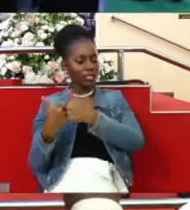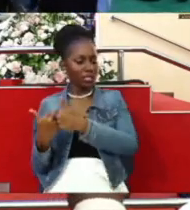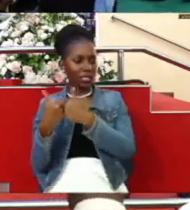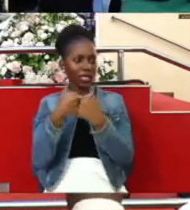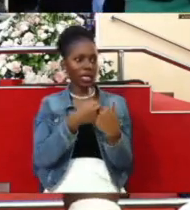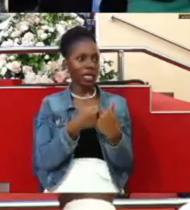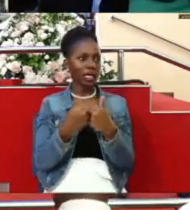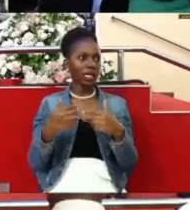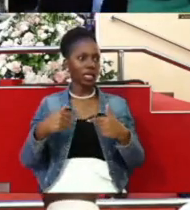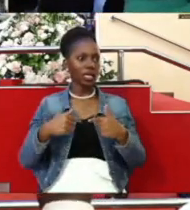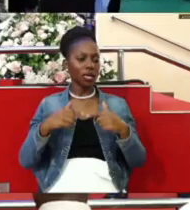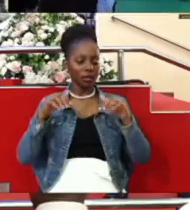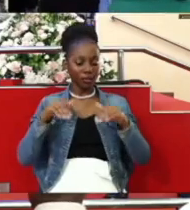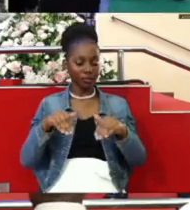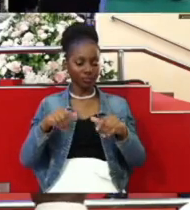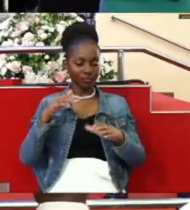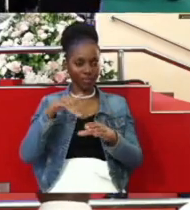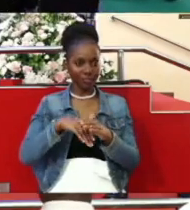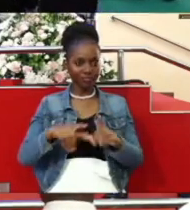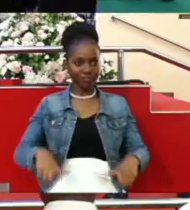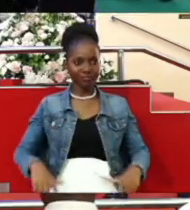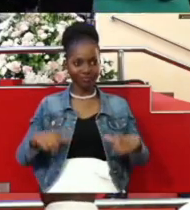They are at Ezekiel.